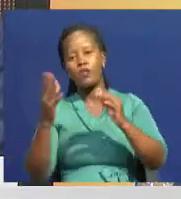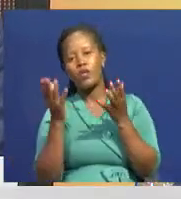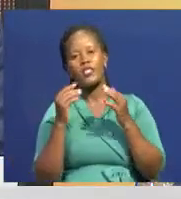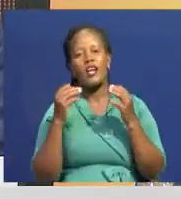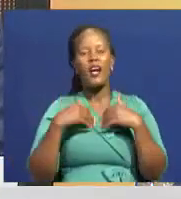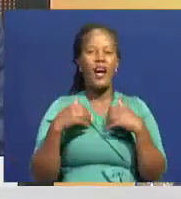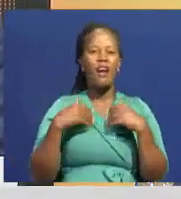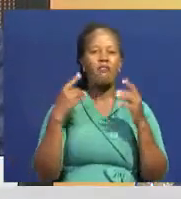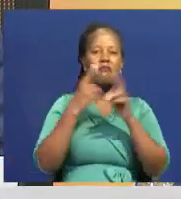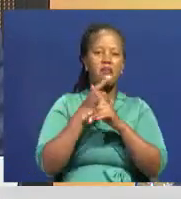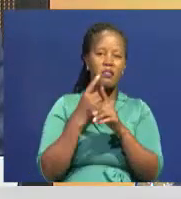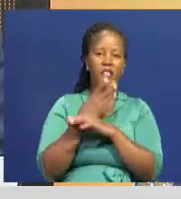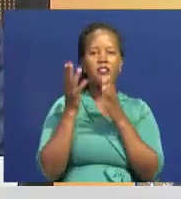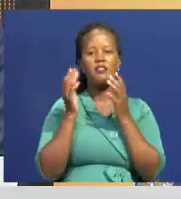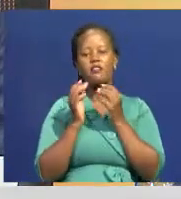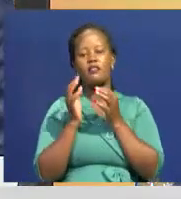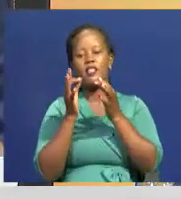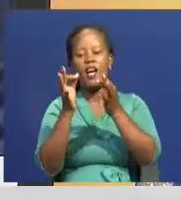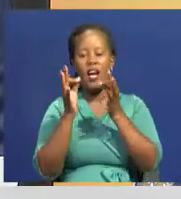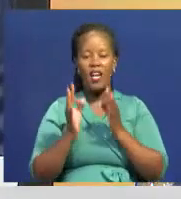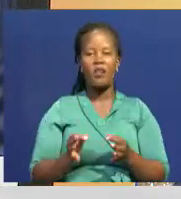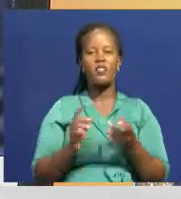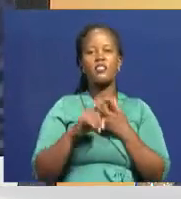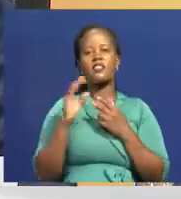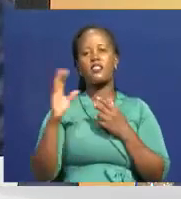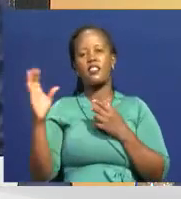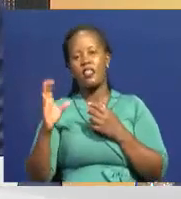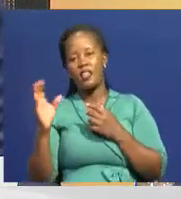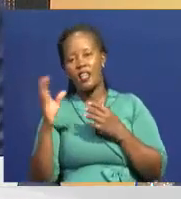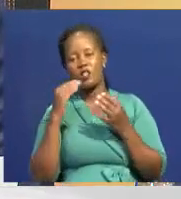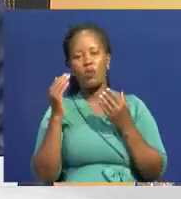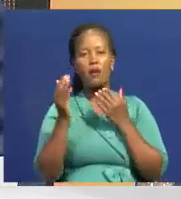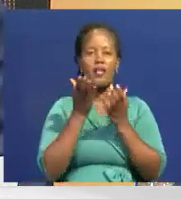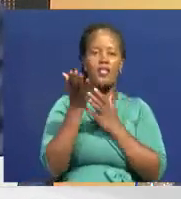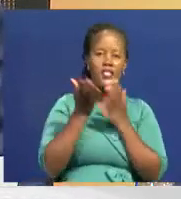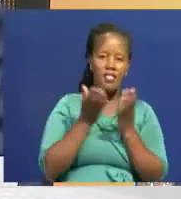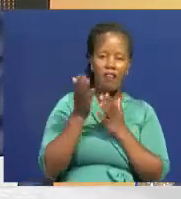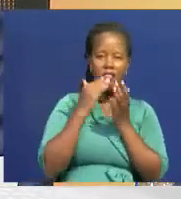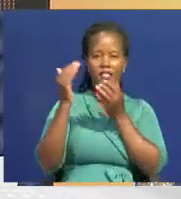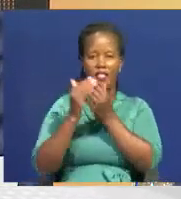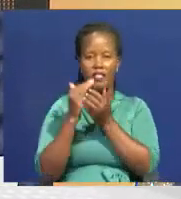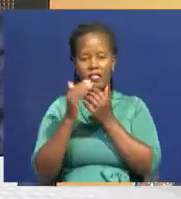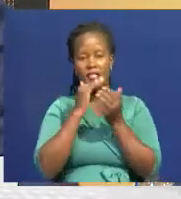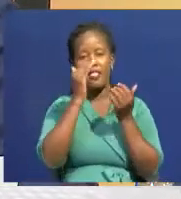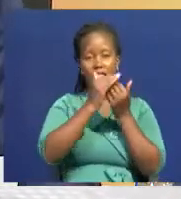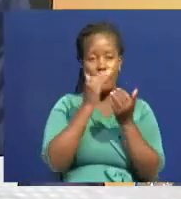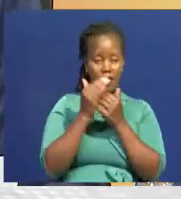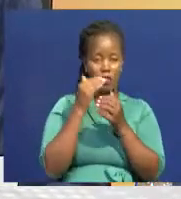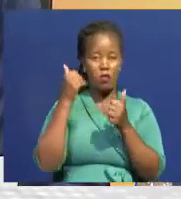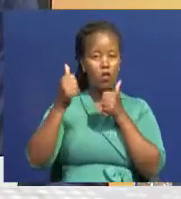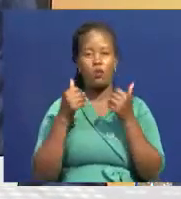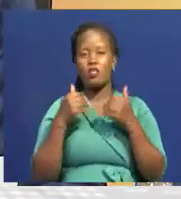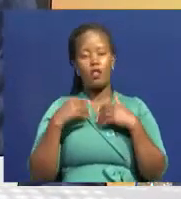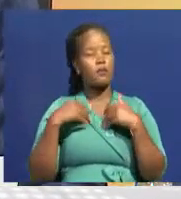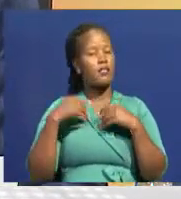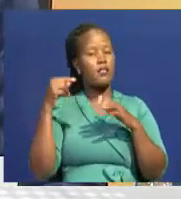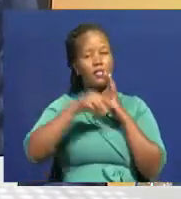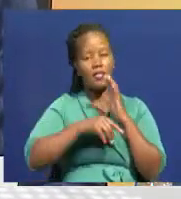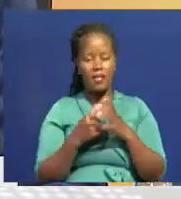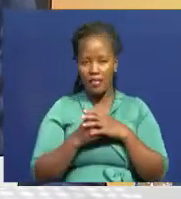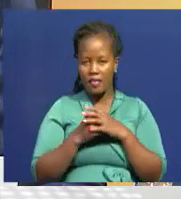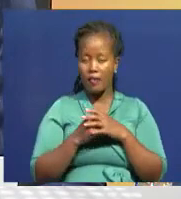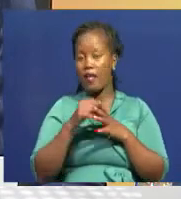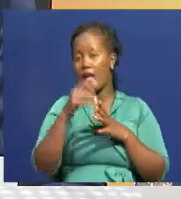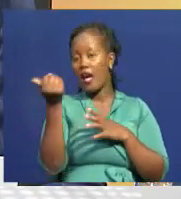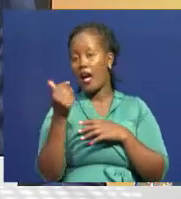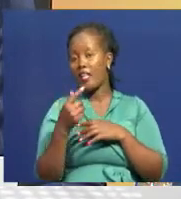the ethics and the accounting and the customer care that will come along. So there are so much more into it. What about the registered agents,